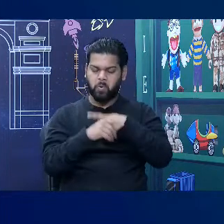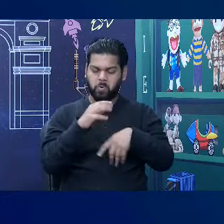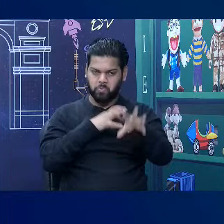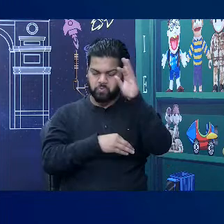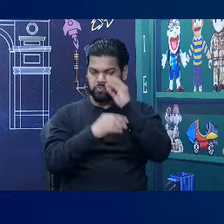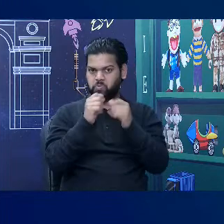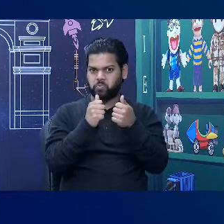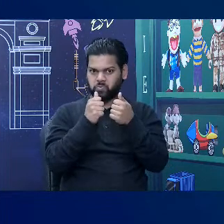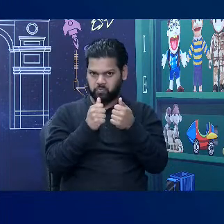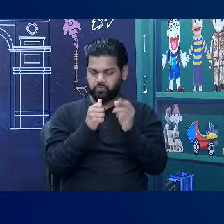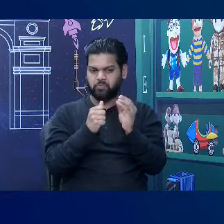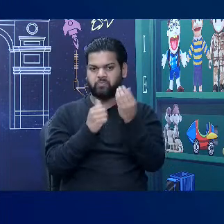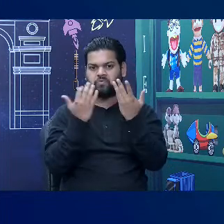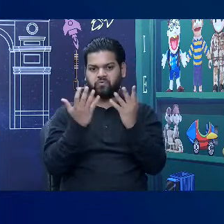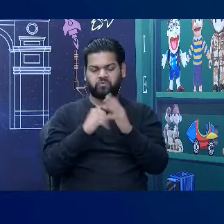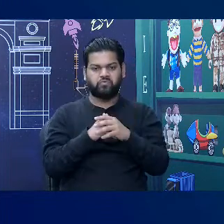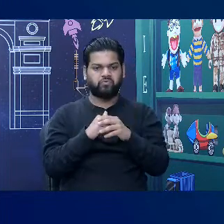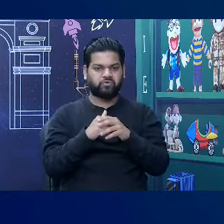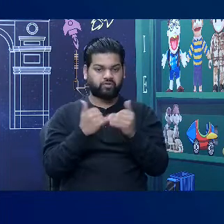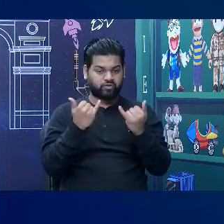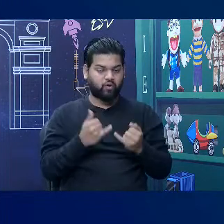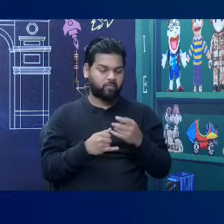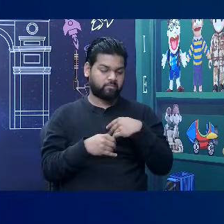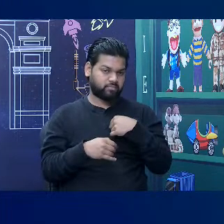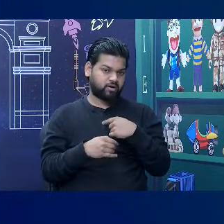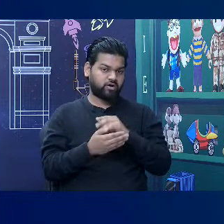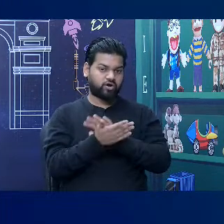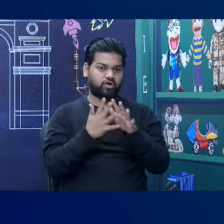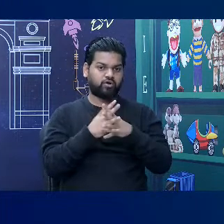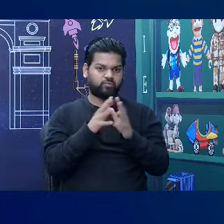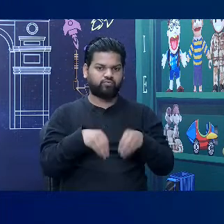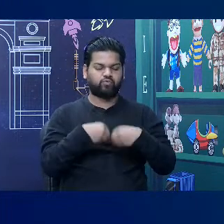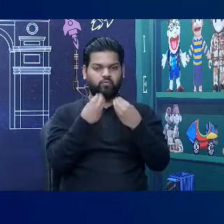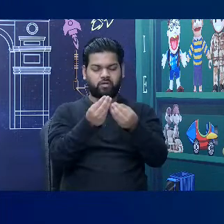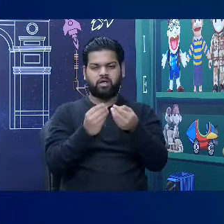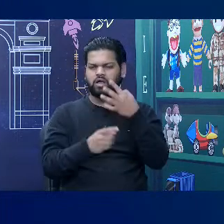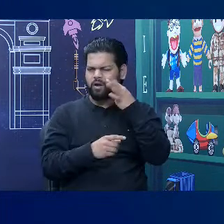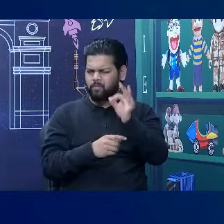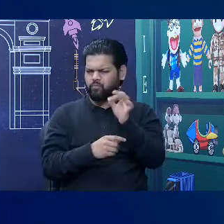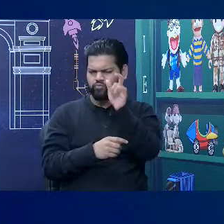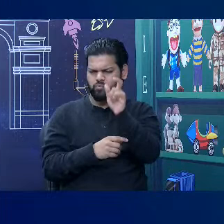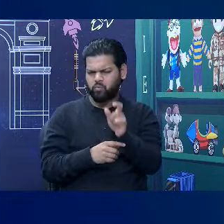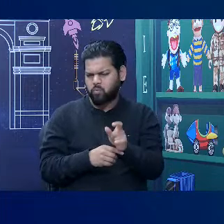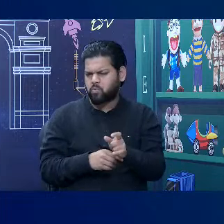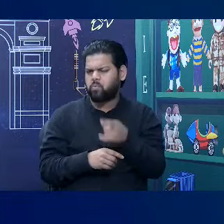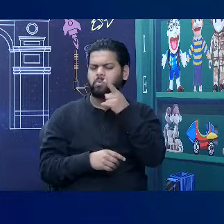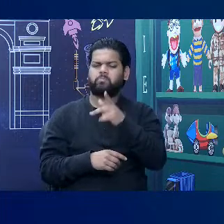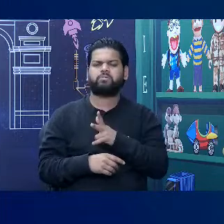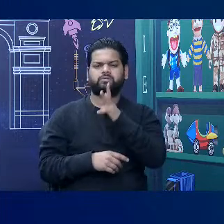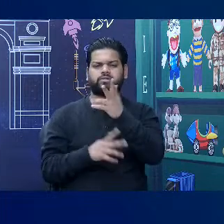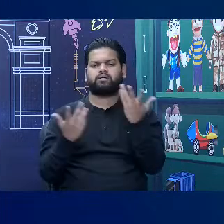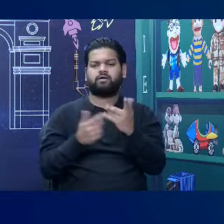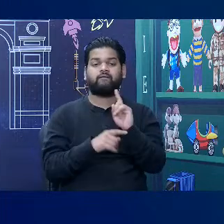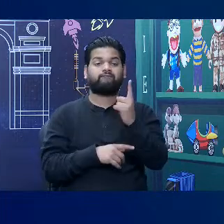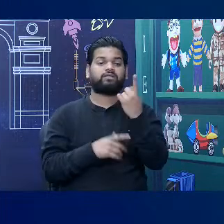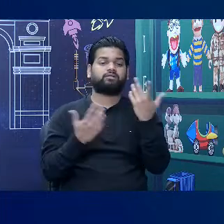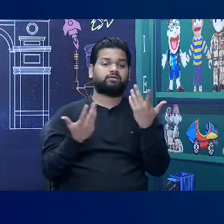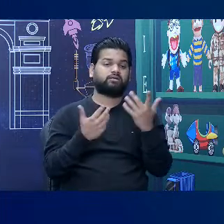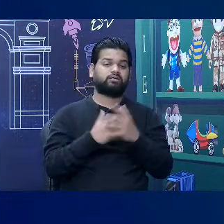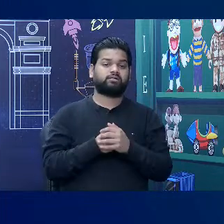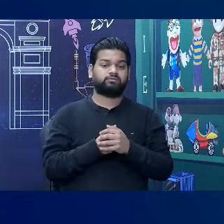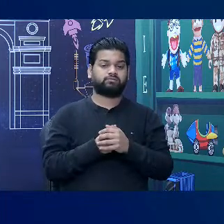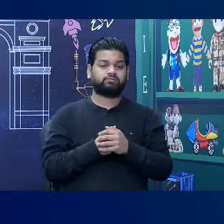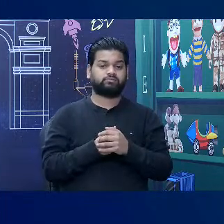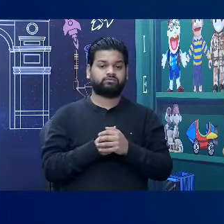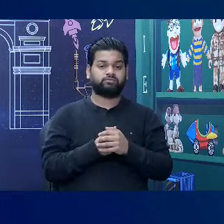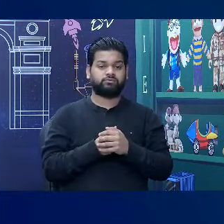try them. Before that, let us remember some important facts and tips which are very important. First one is,